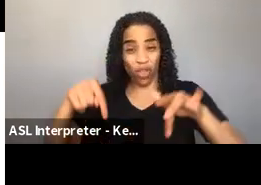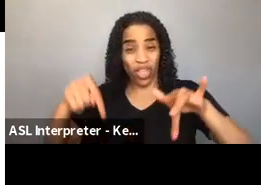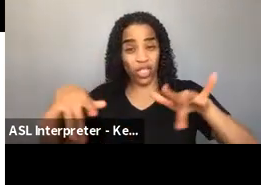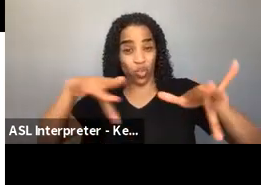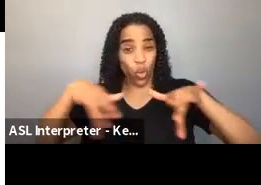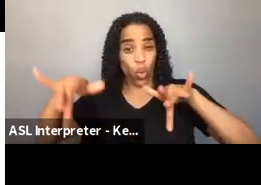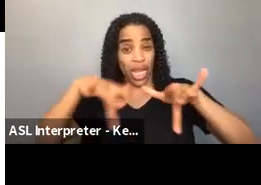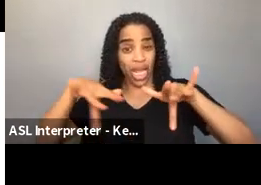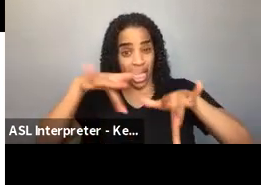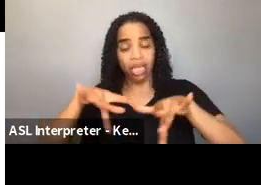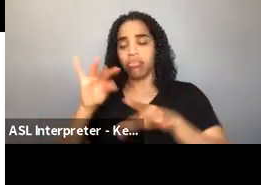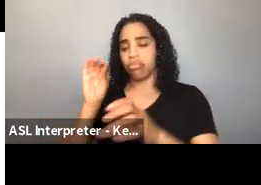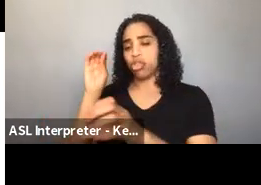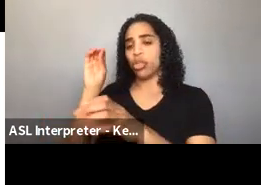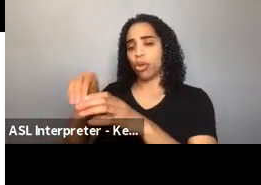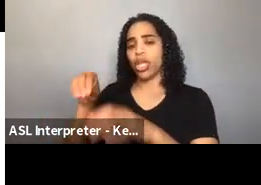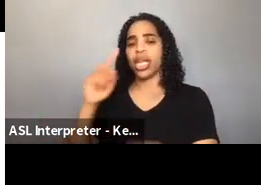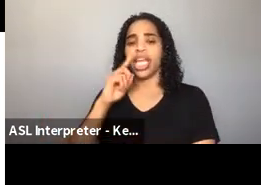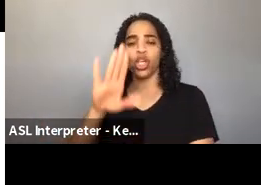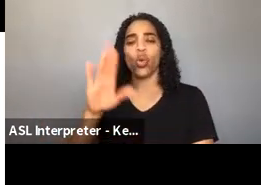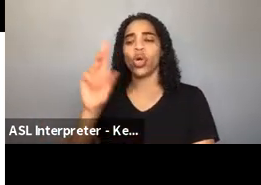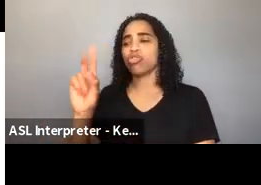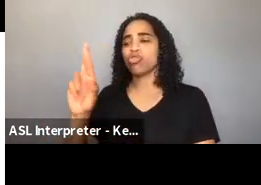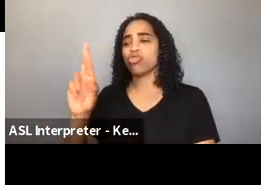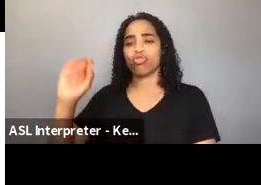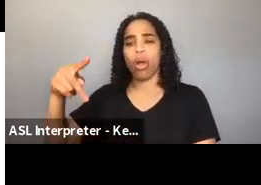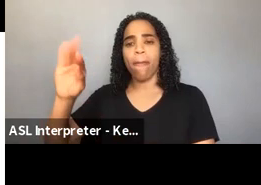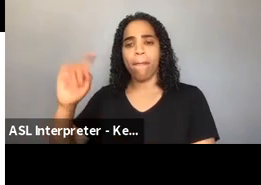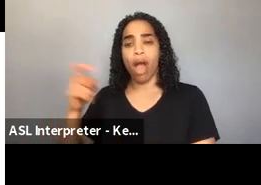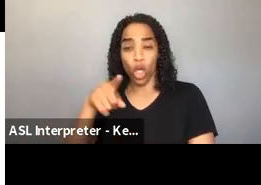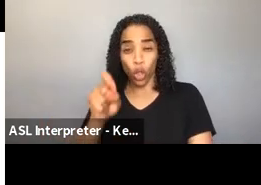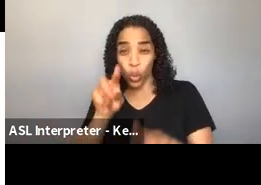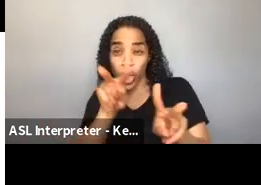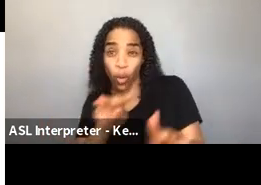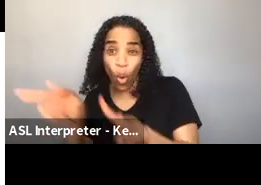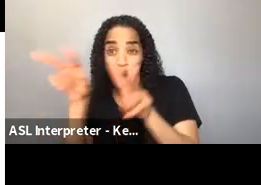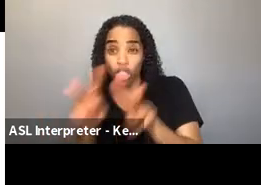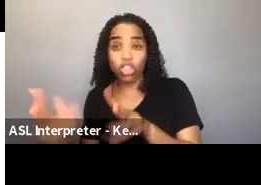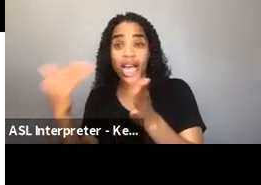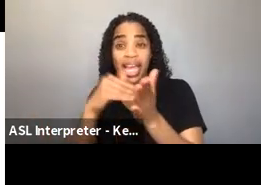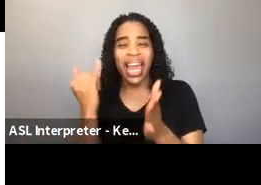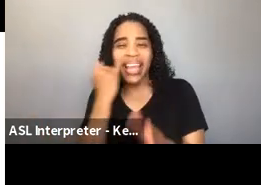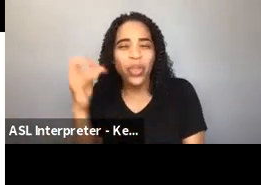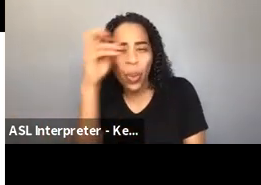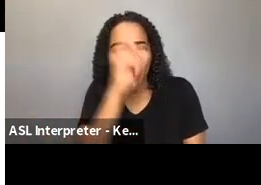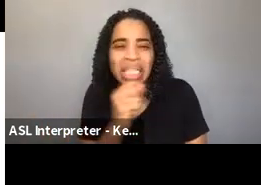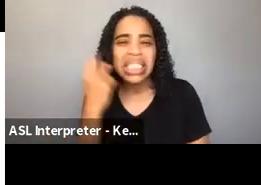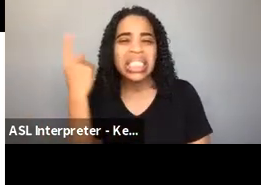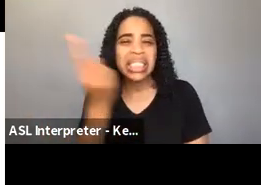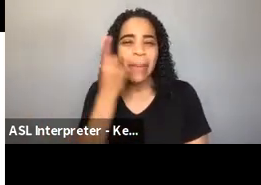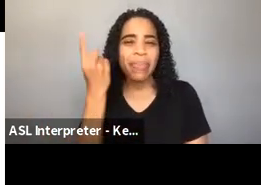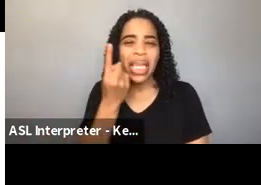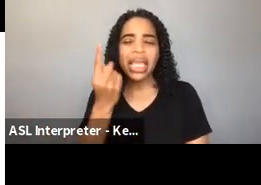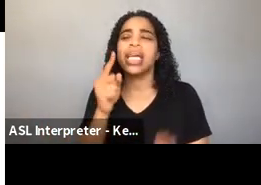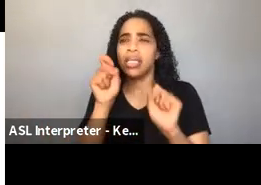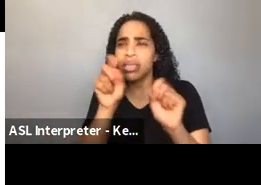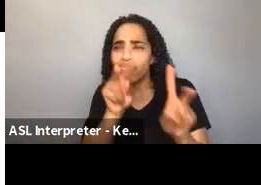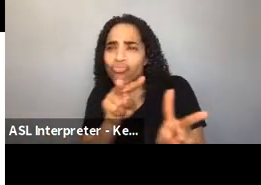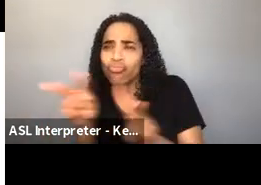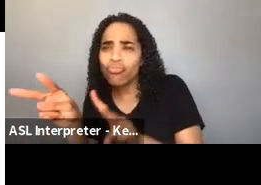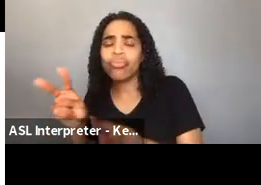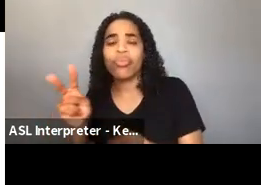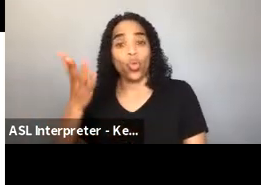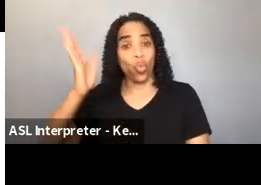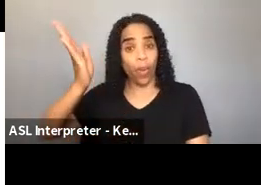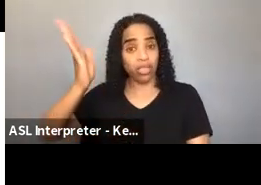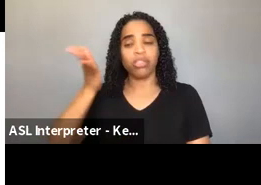people can go through this for anything that they've missed. The presentation will be in the